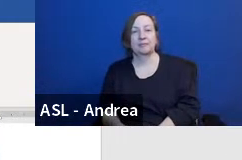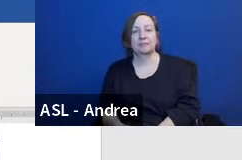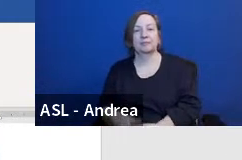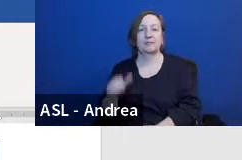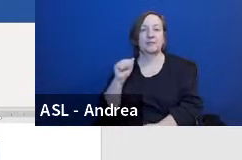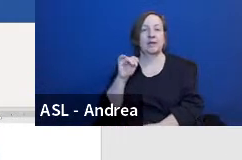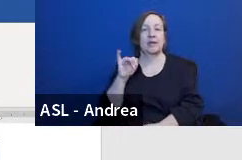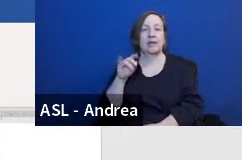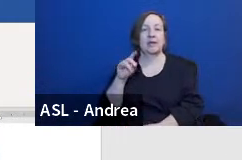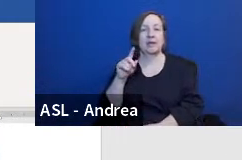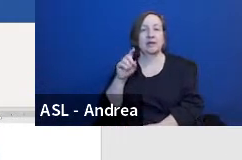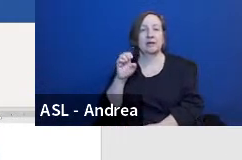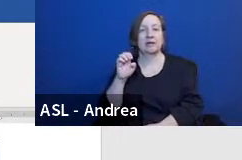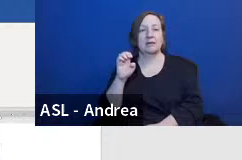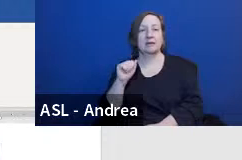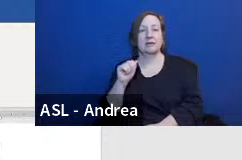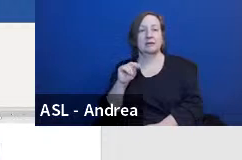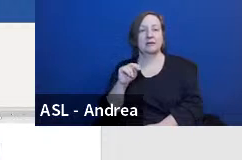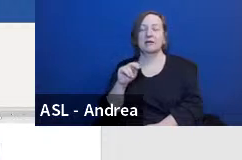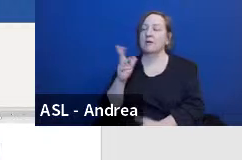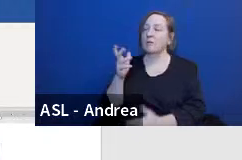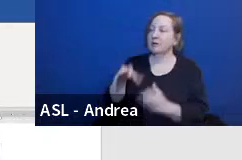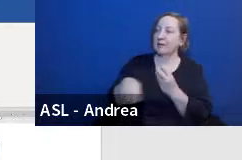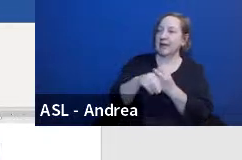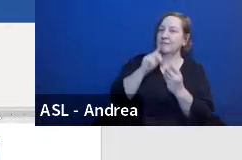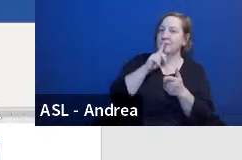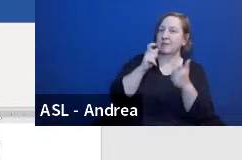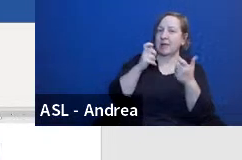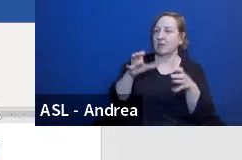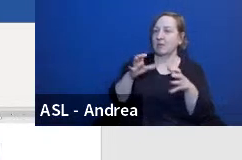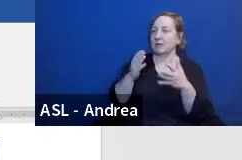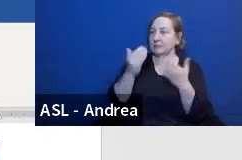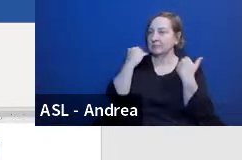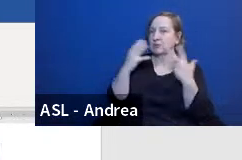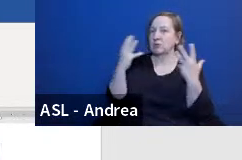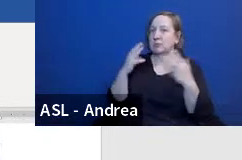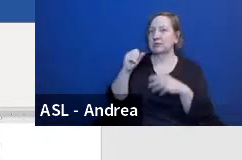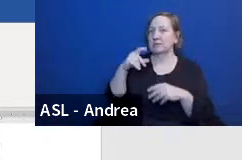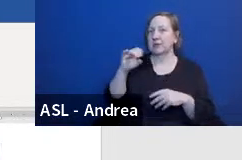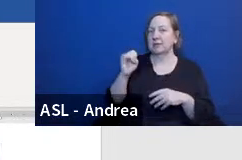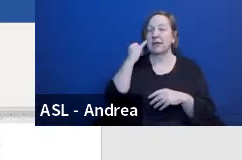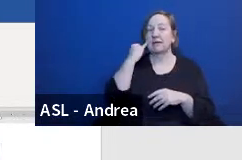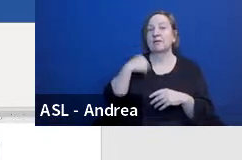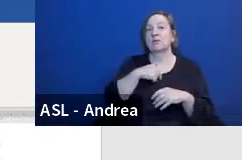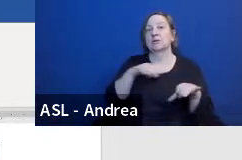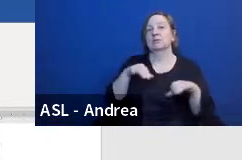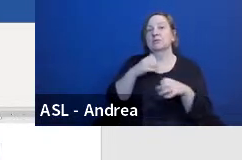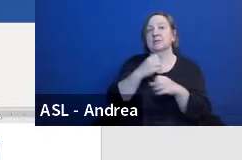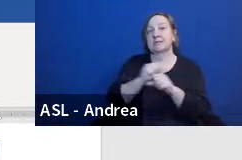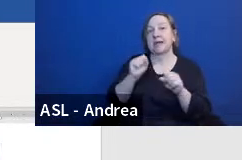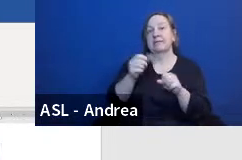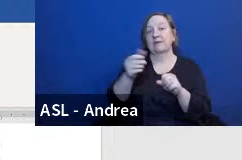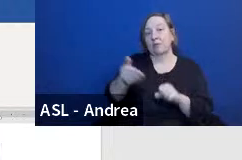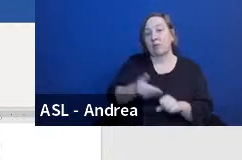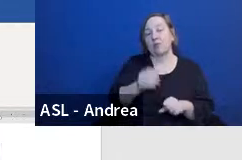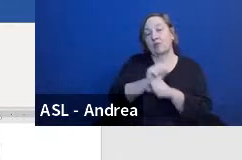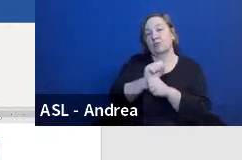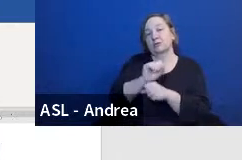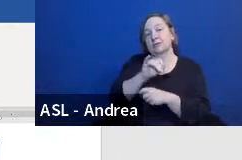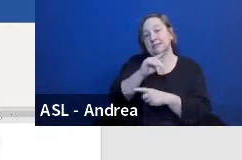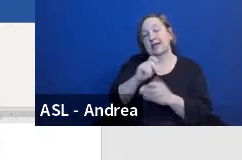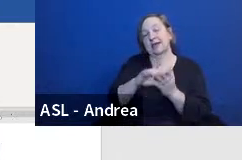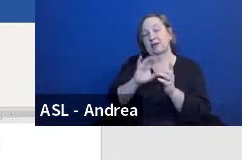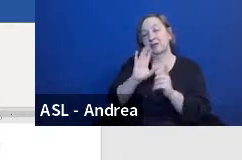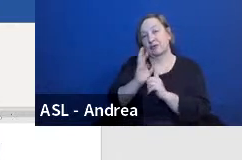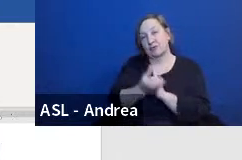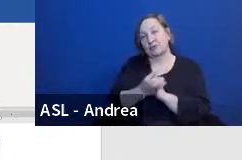Aiden? I'll just add real quick because I don't want to take up too much space. But if we end up doing a safe and welcoming worksite culture program on this project,